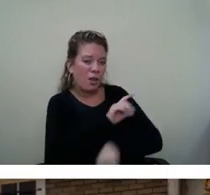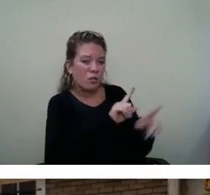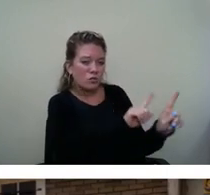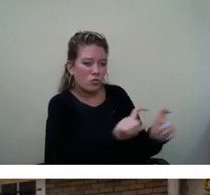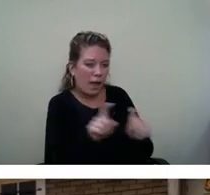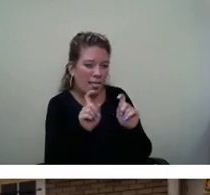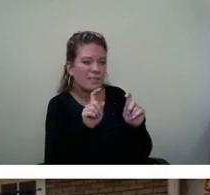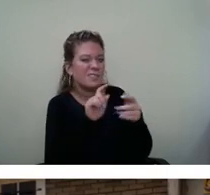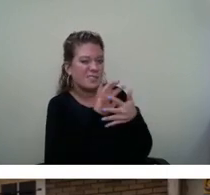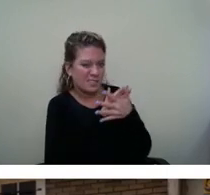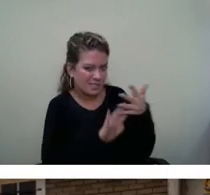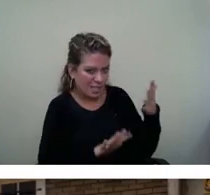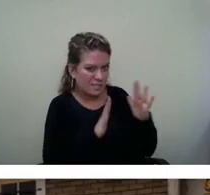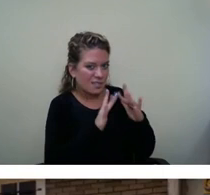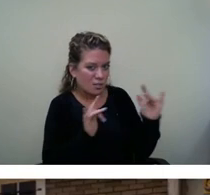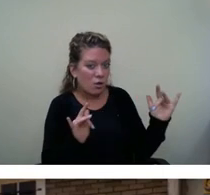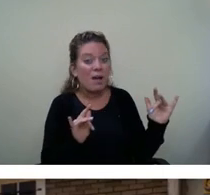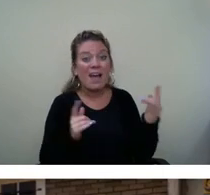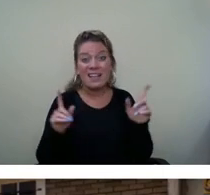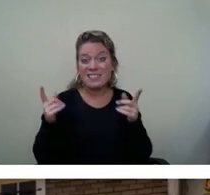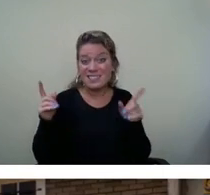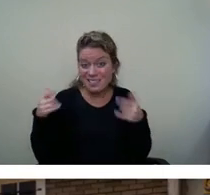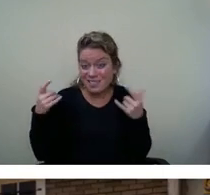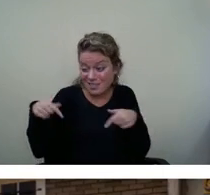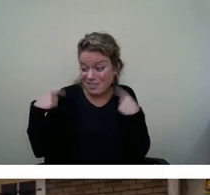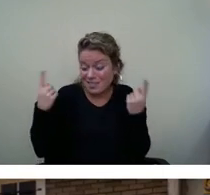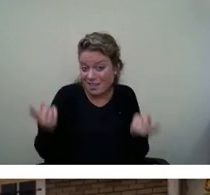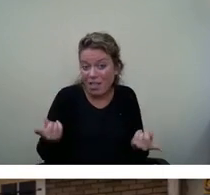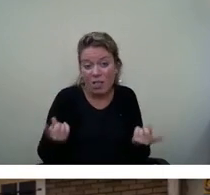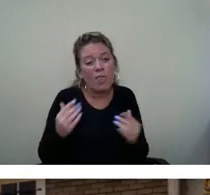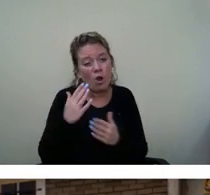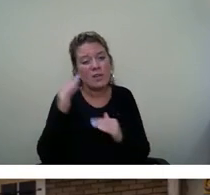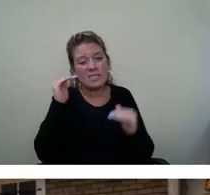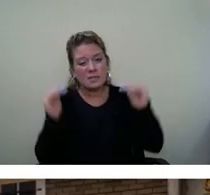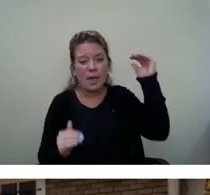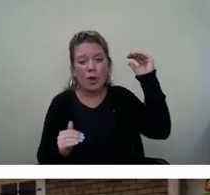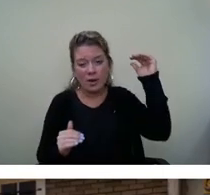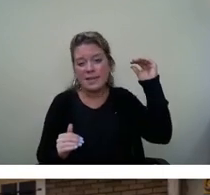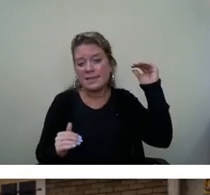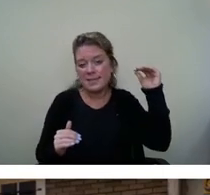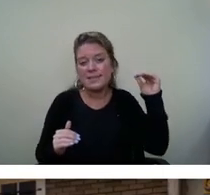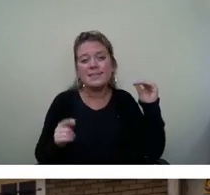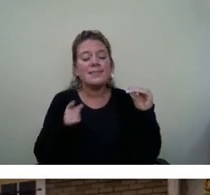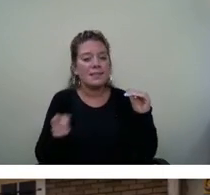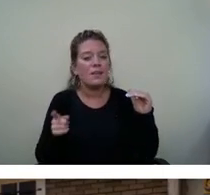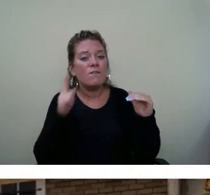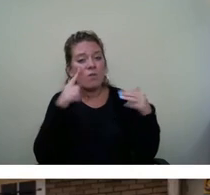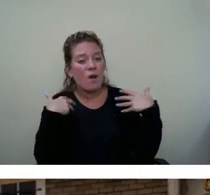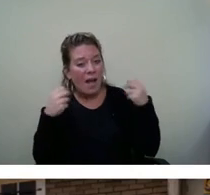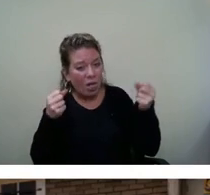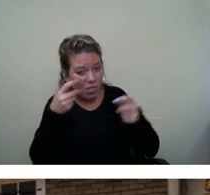etc. And to this day, there are disparities among the Black and African American communities in